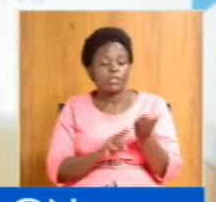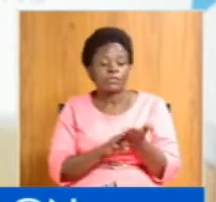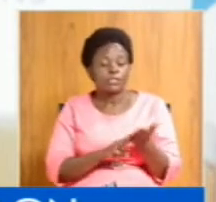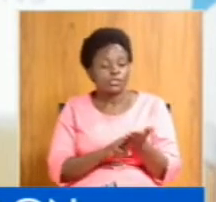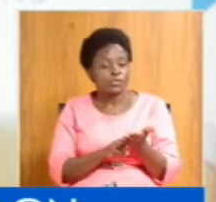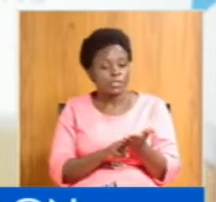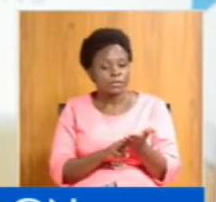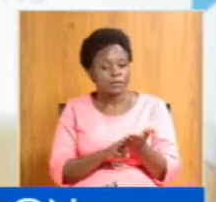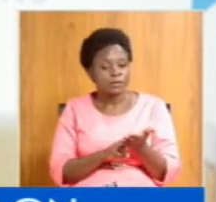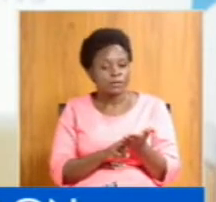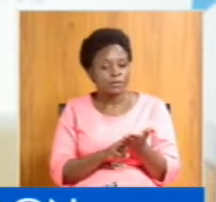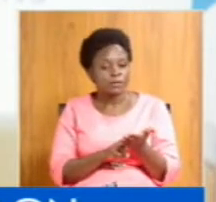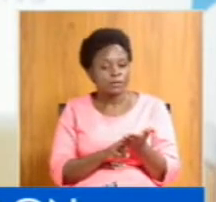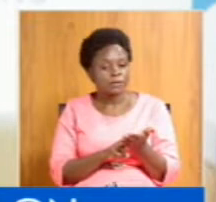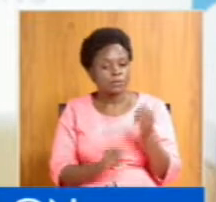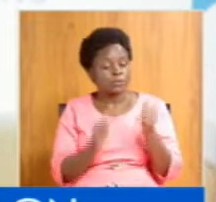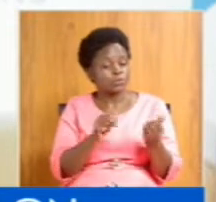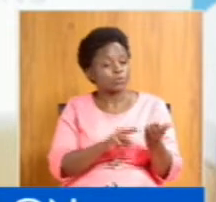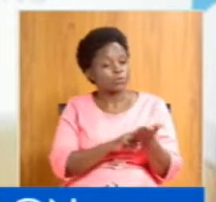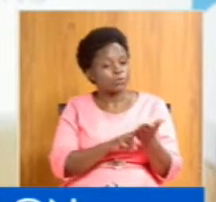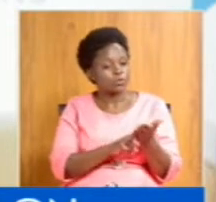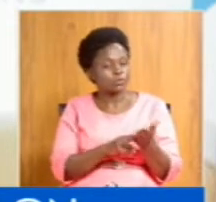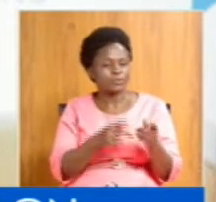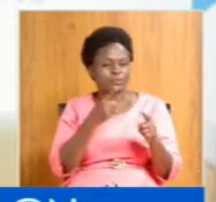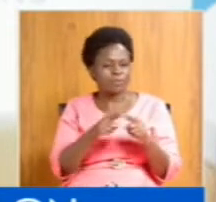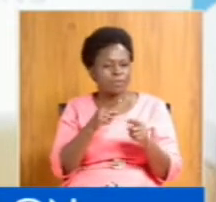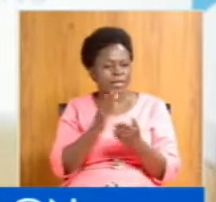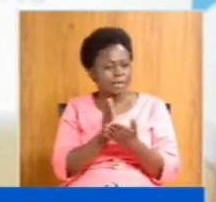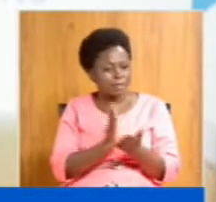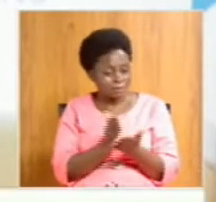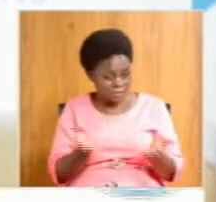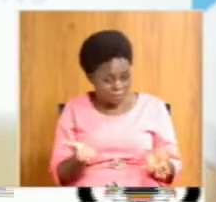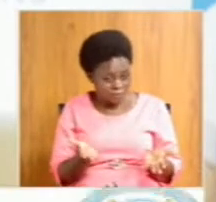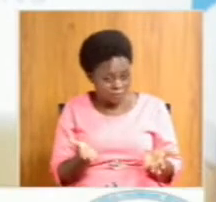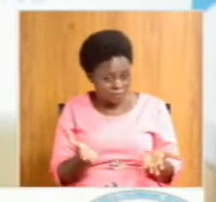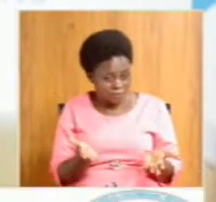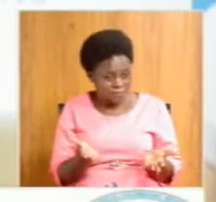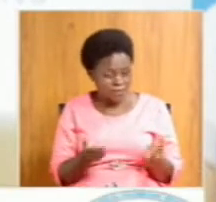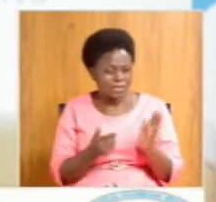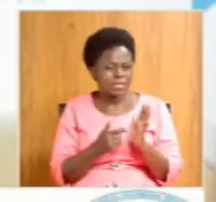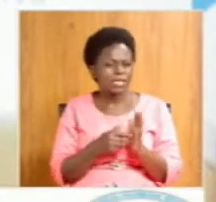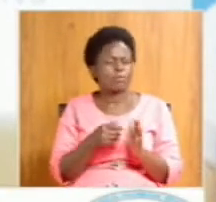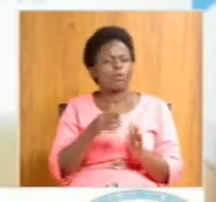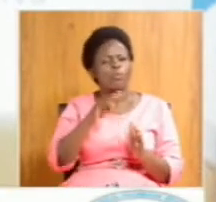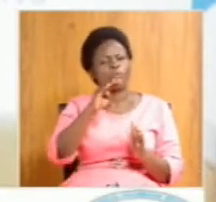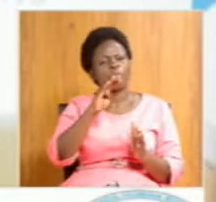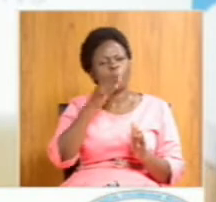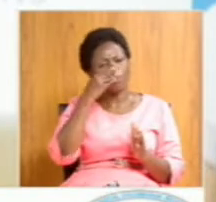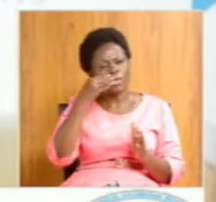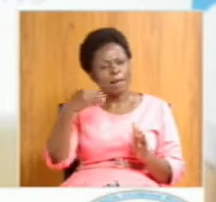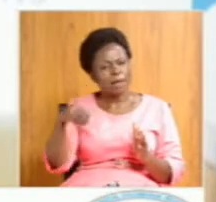from, that we use in different departments. Let's say, like at Puta Ambala,